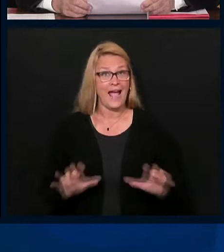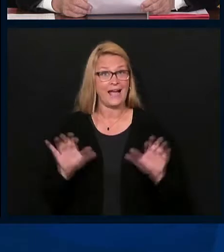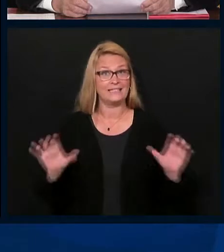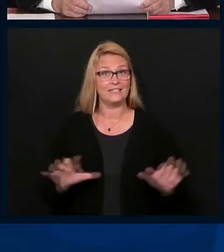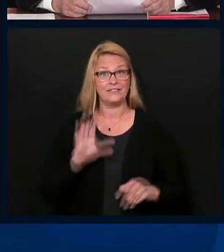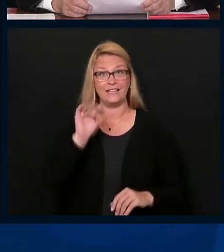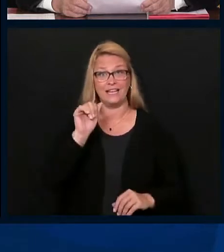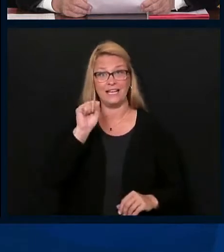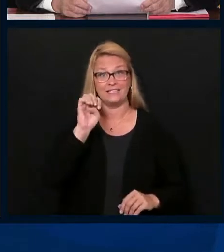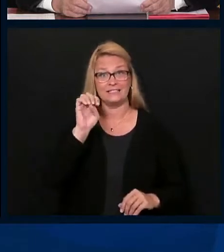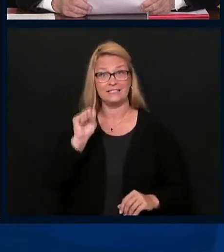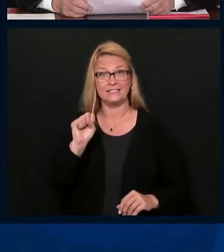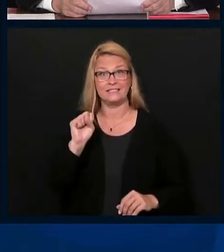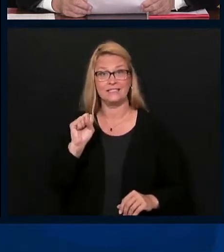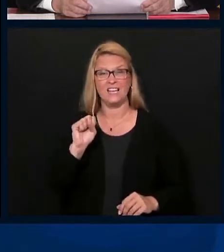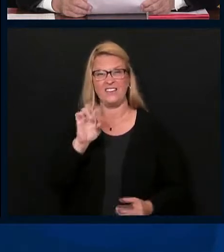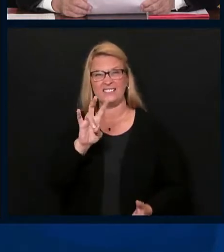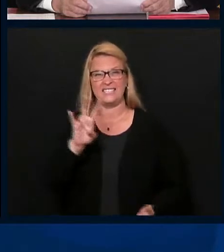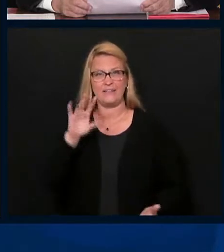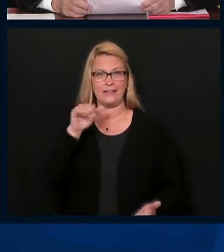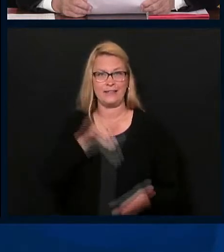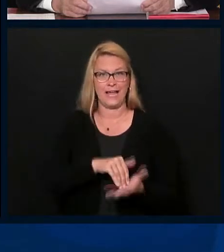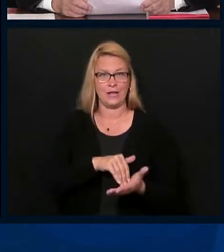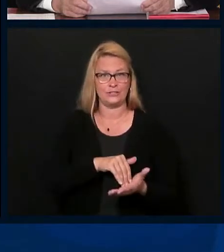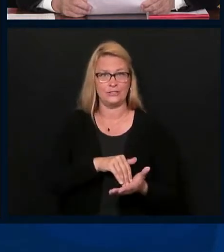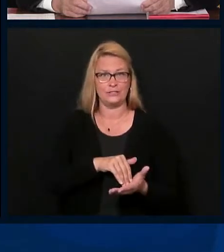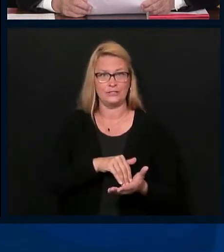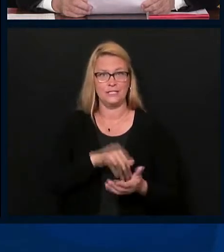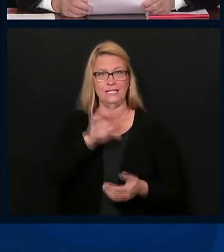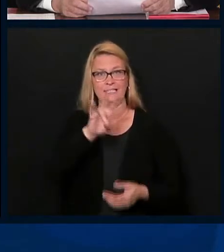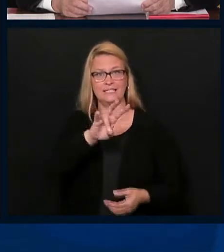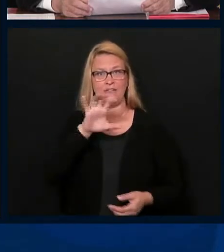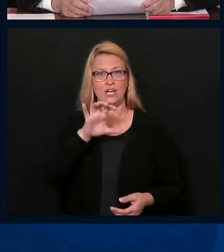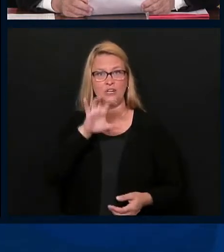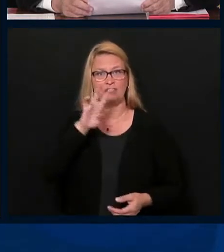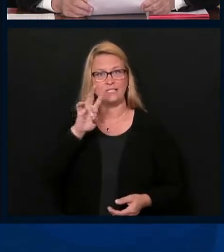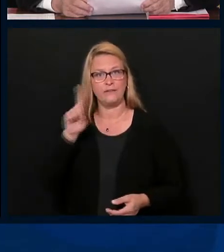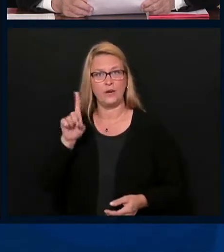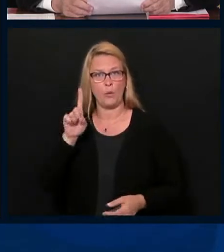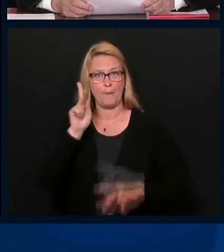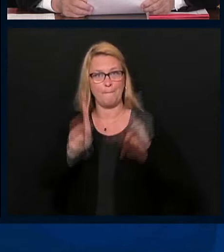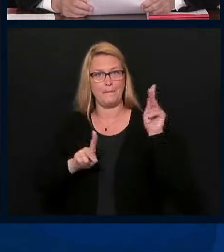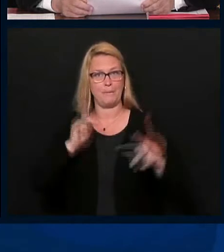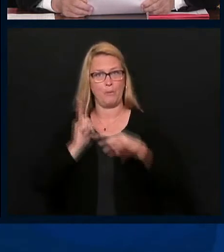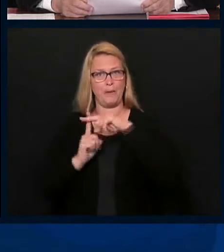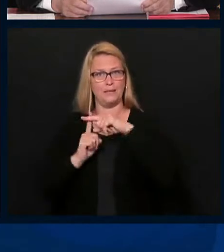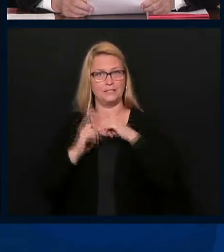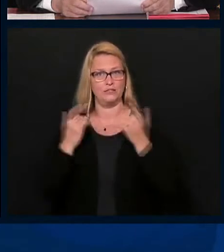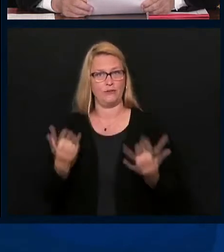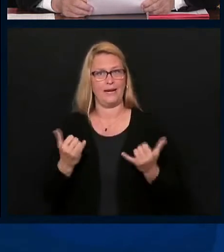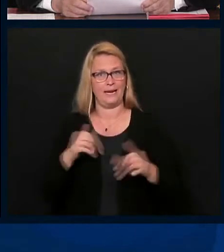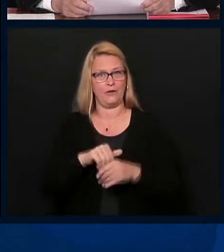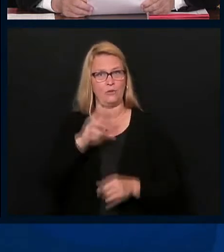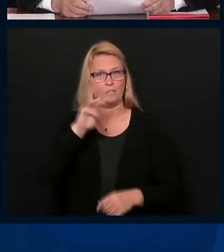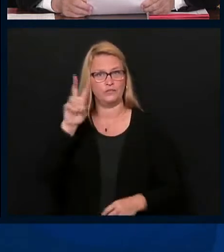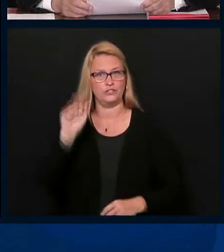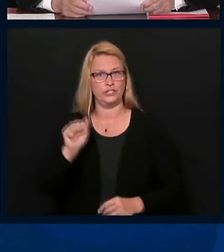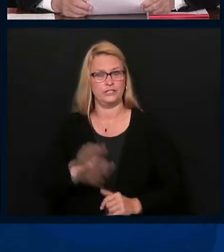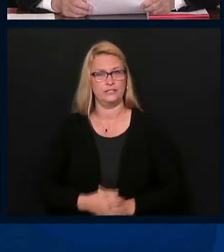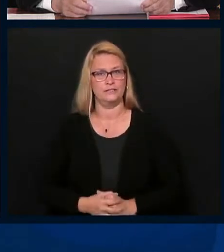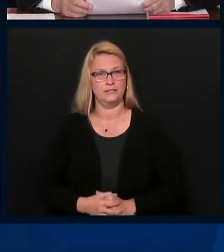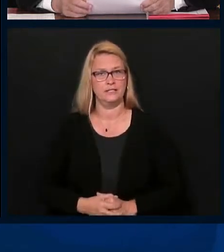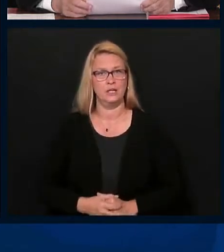cases now of 7,771 cases in West Virginia. We